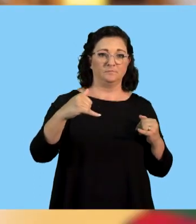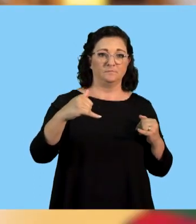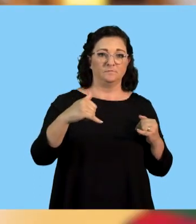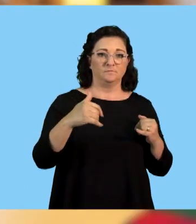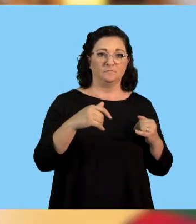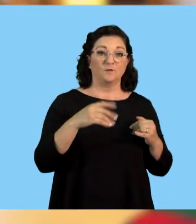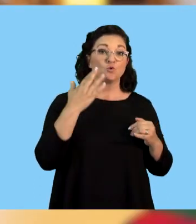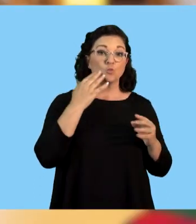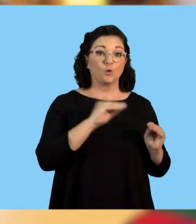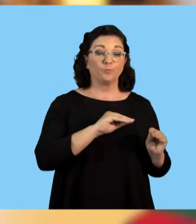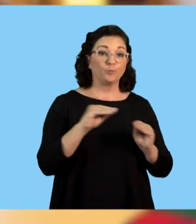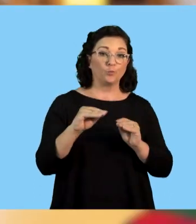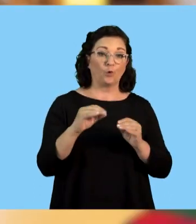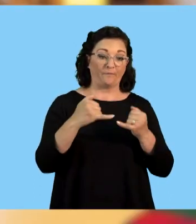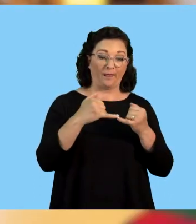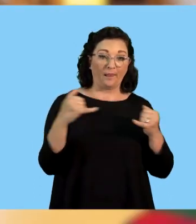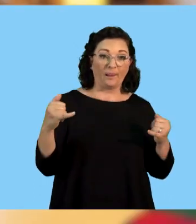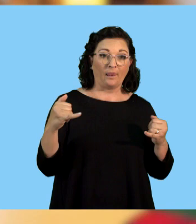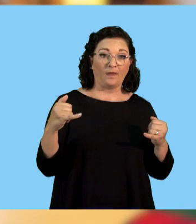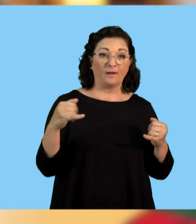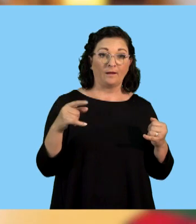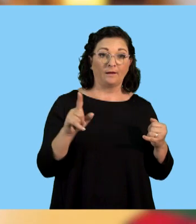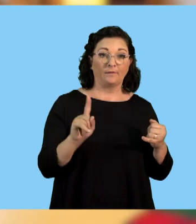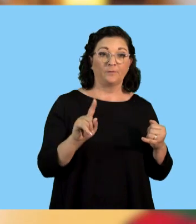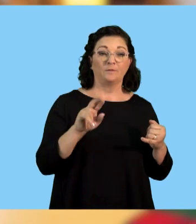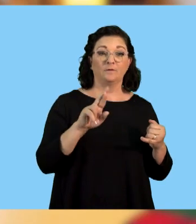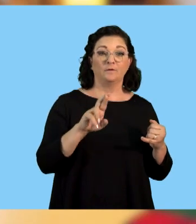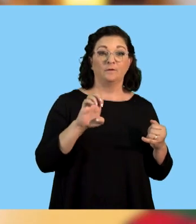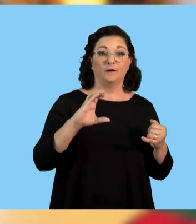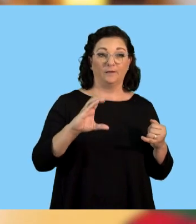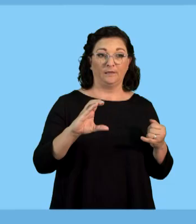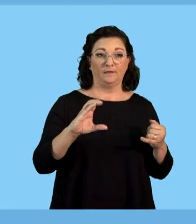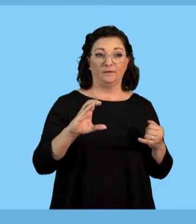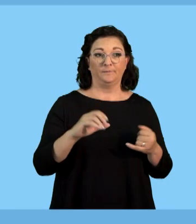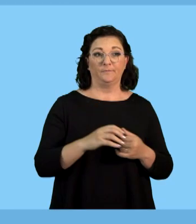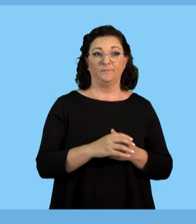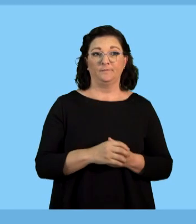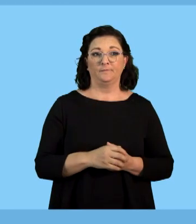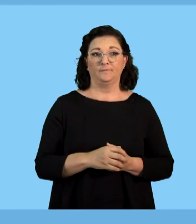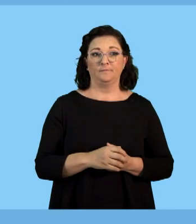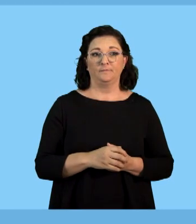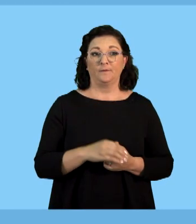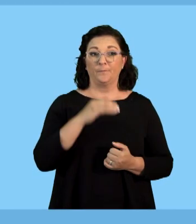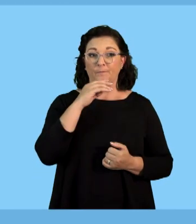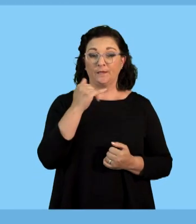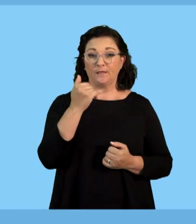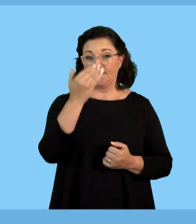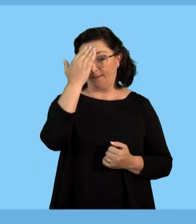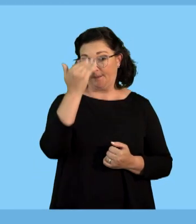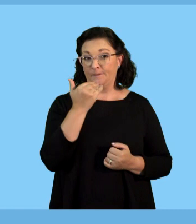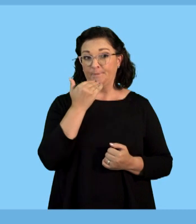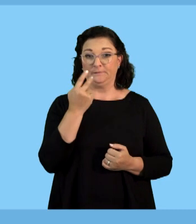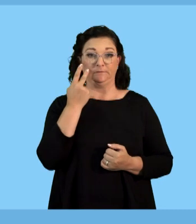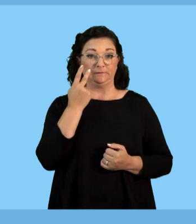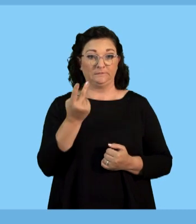straight line, or if something is traveling in a straight line, is said to be rectilinear. So now we're saying that if the image, as you can see,